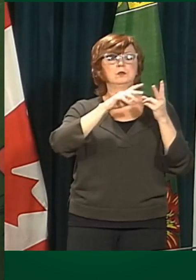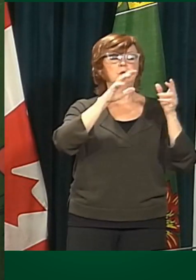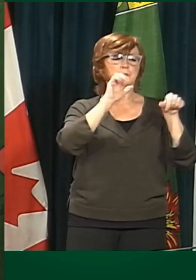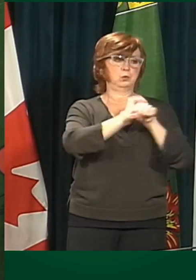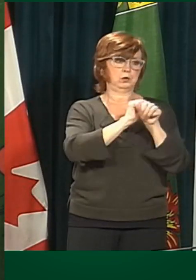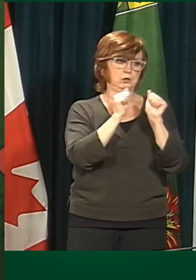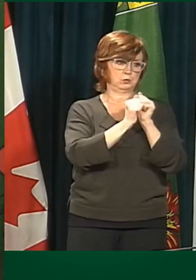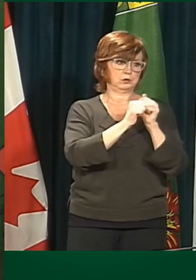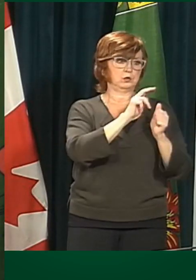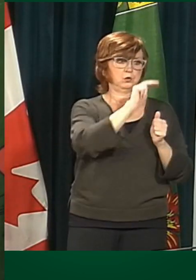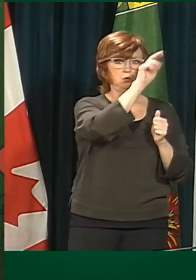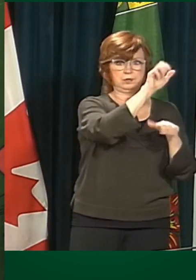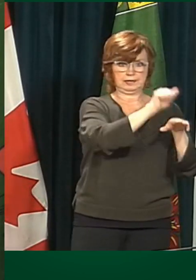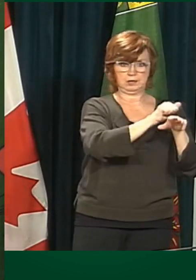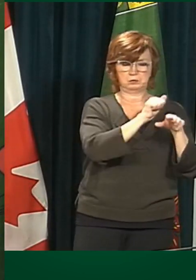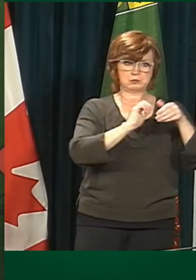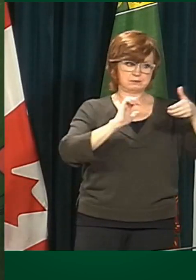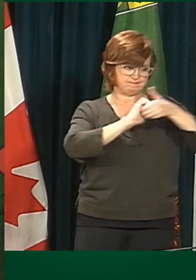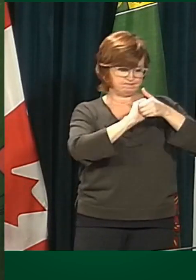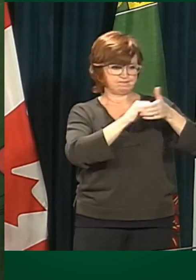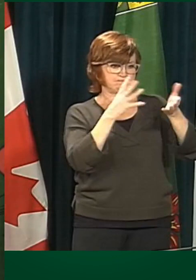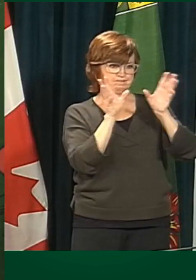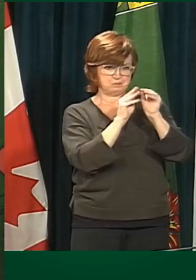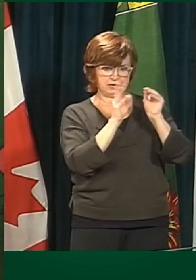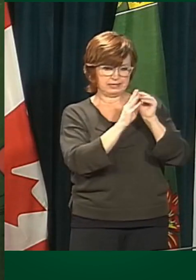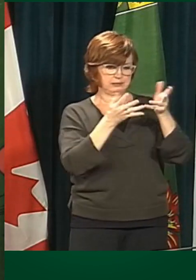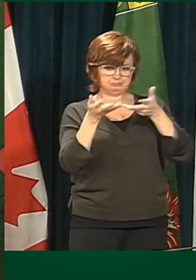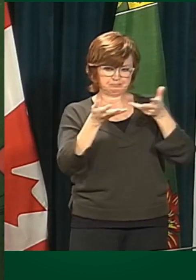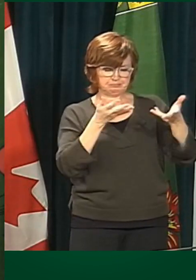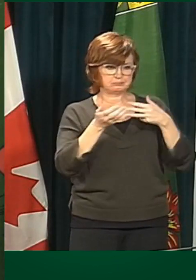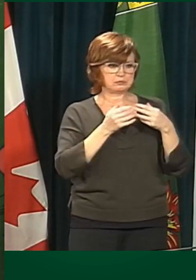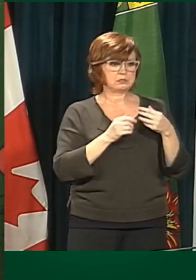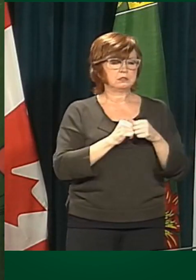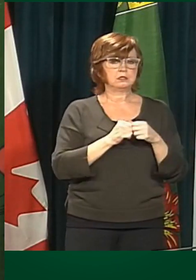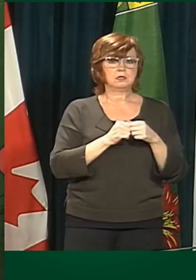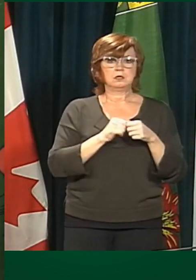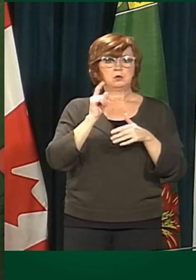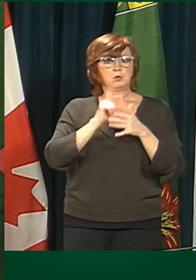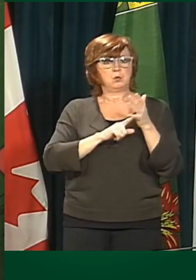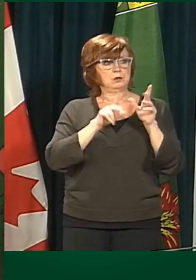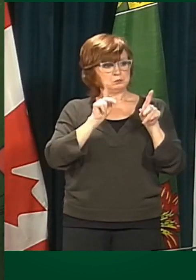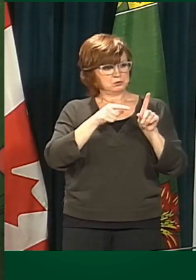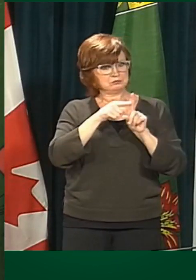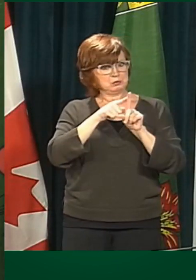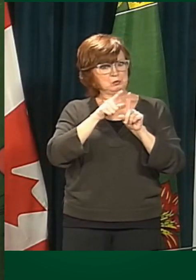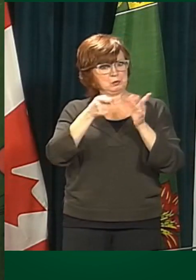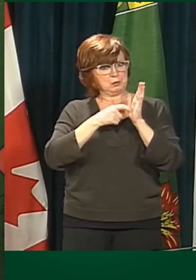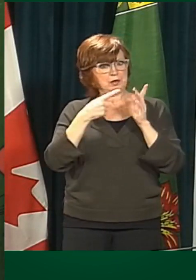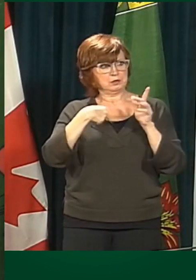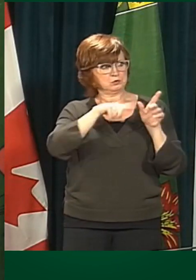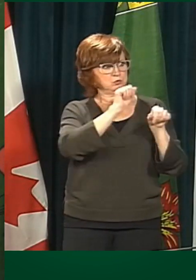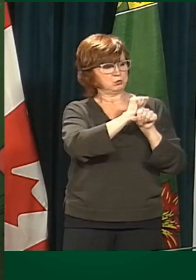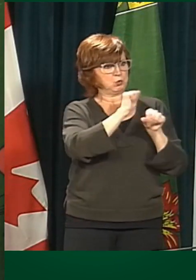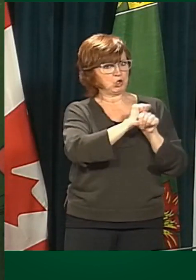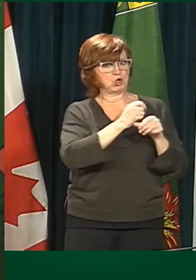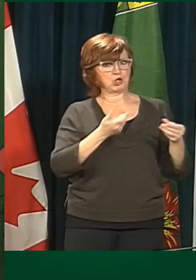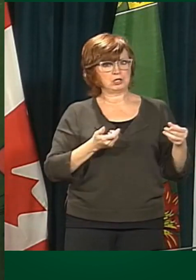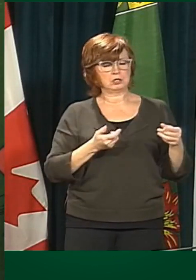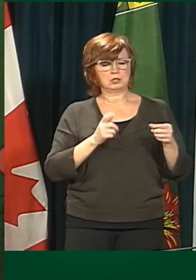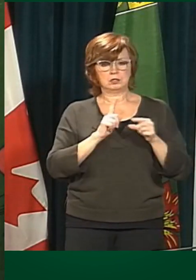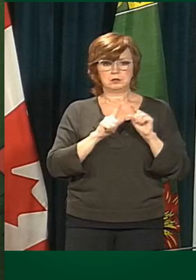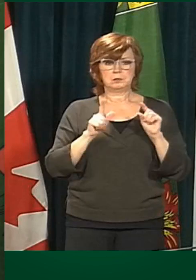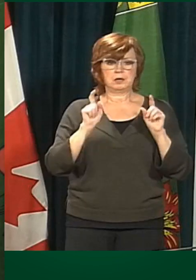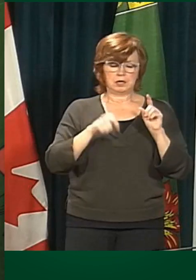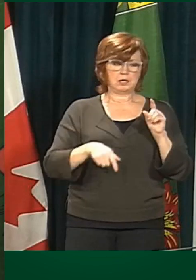obviously let individuals participate in essential industries as much as possible, but then a special caution that as people